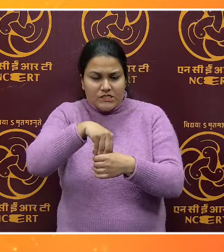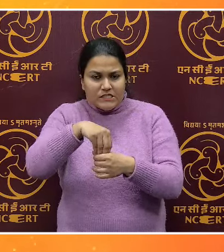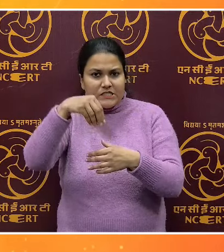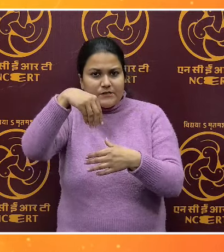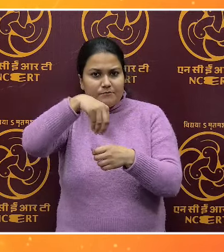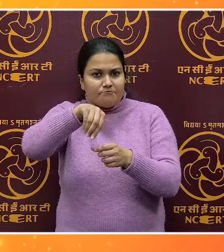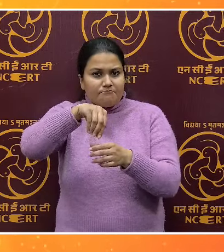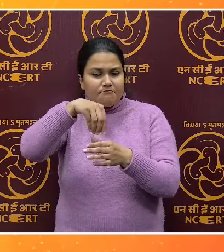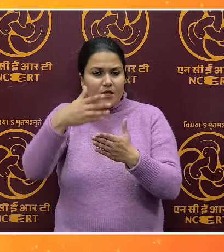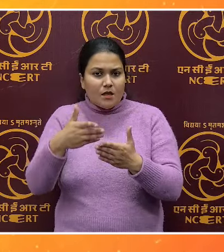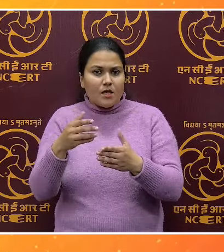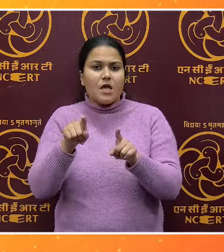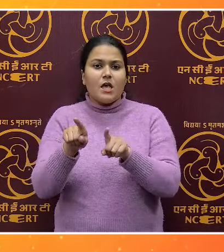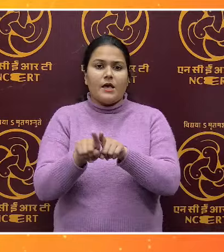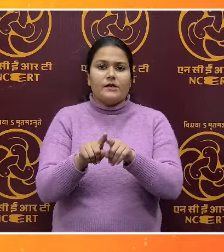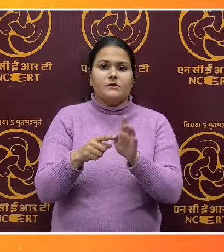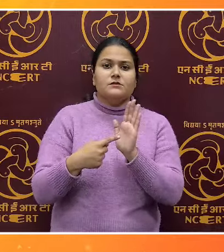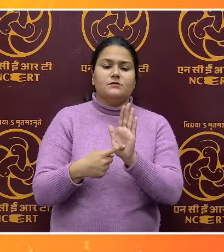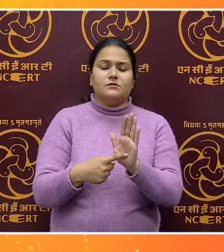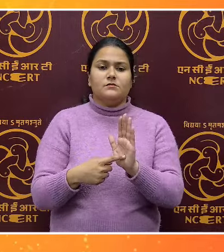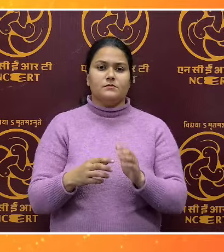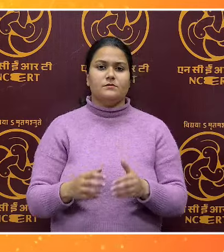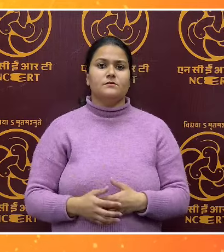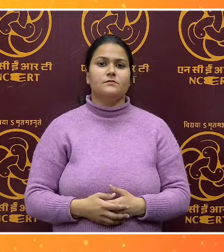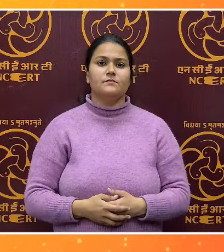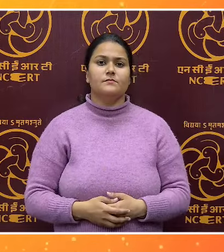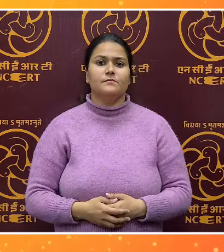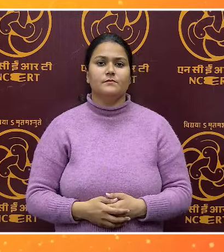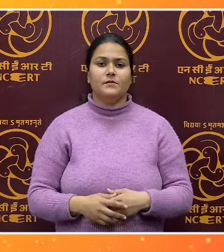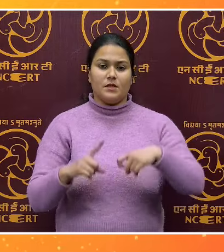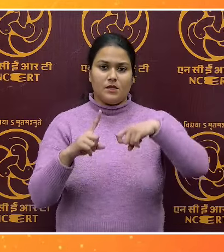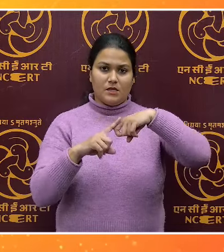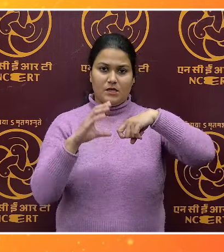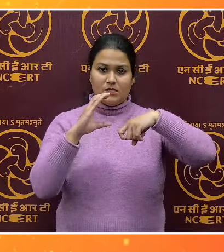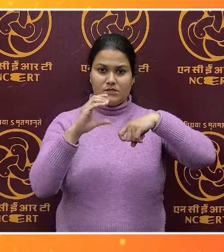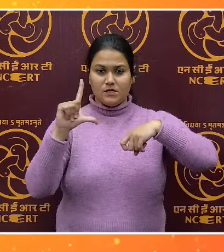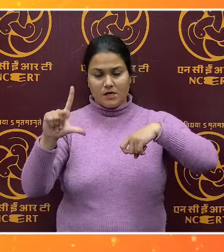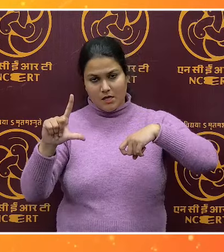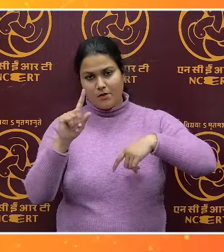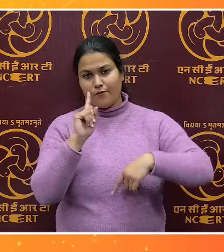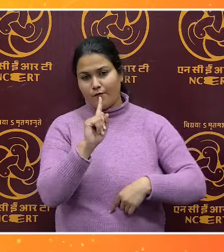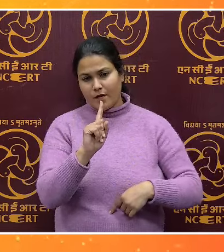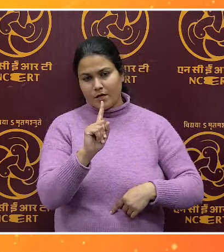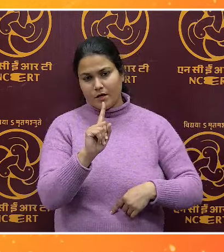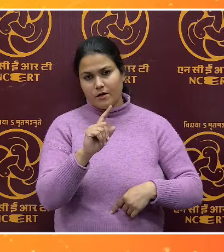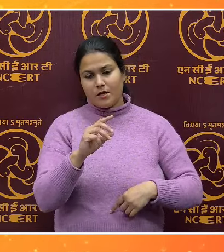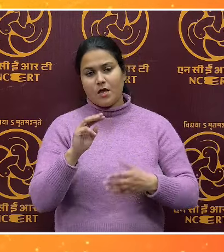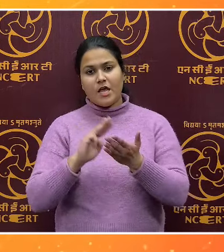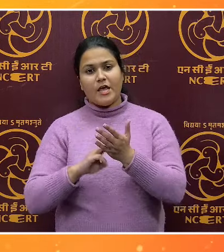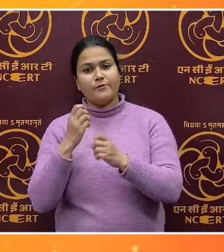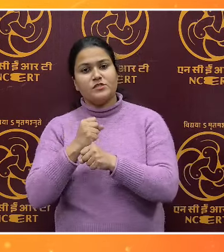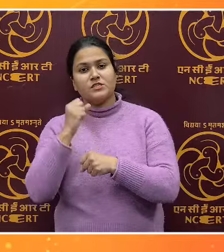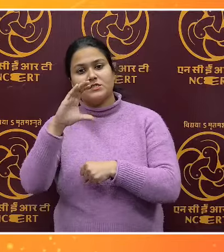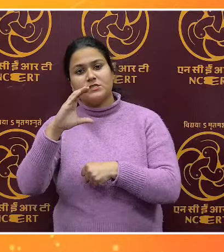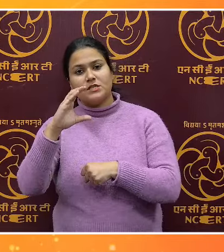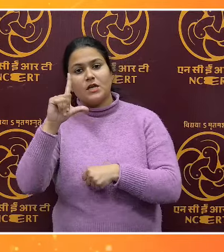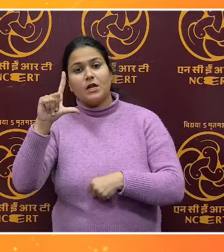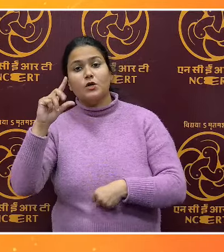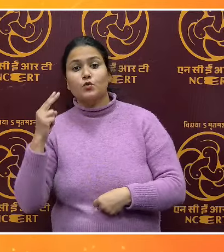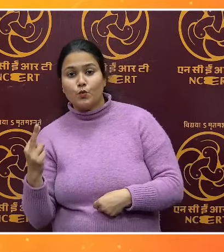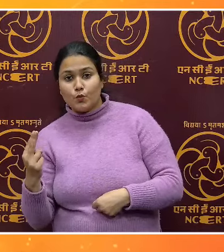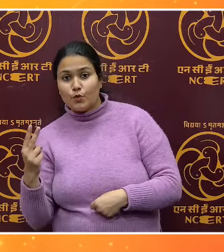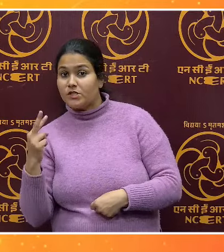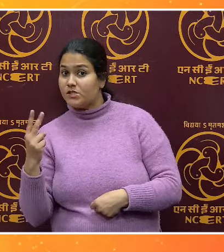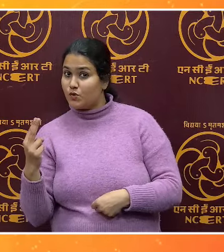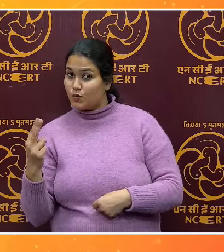Examples are like we have example carnallite, KCl 1 salt, MgCl2 2 salt.